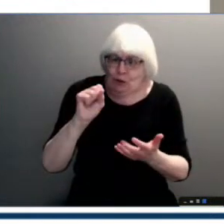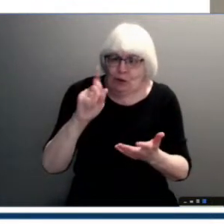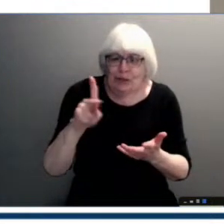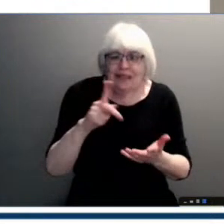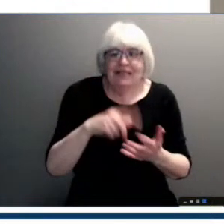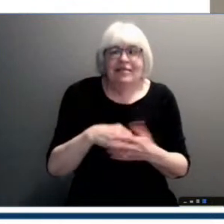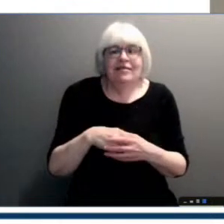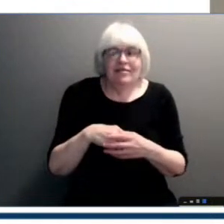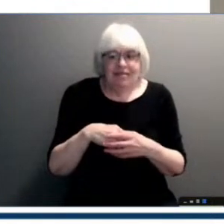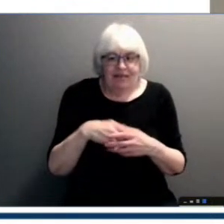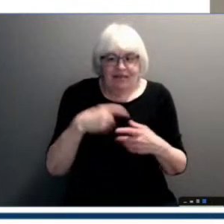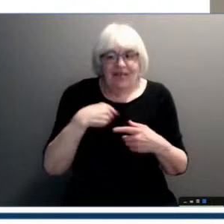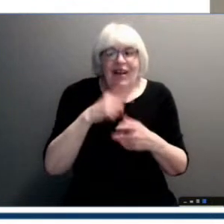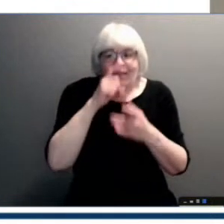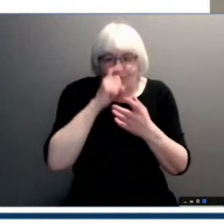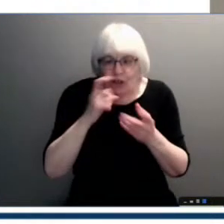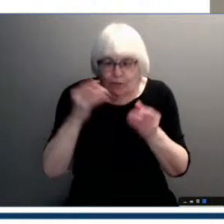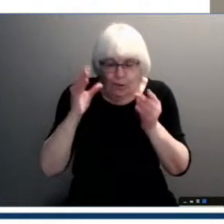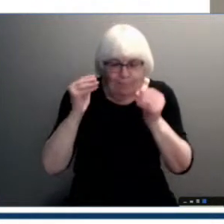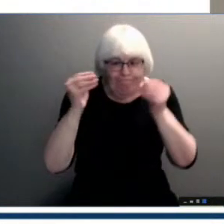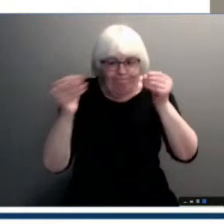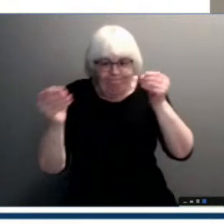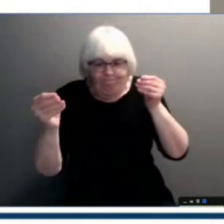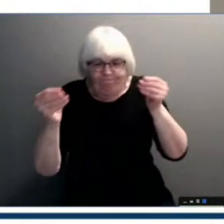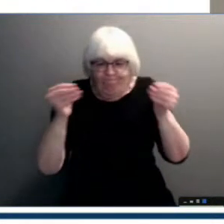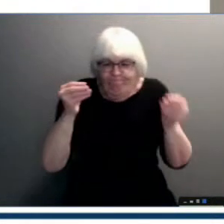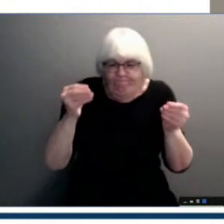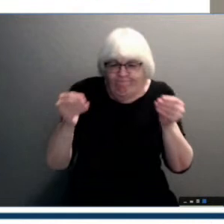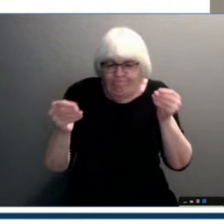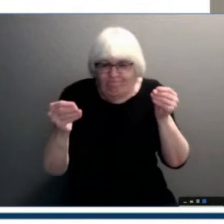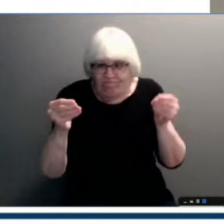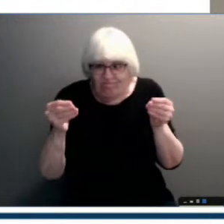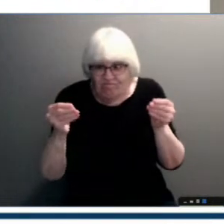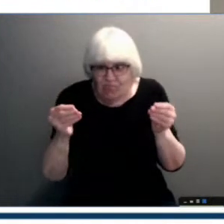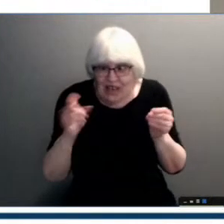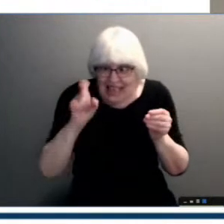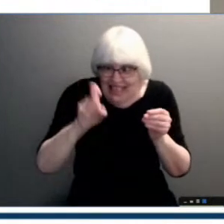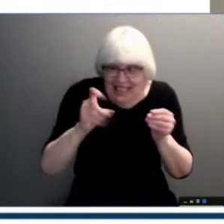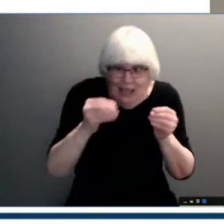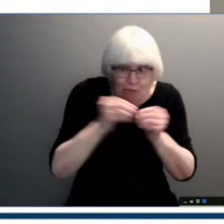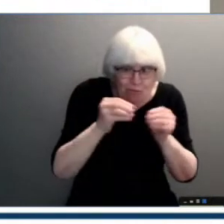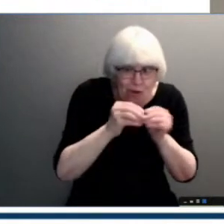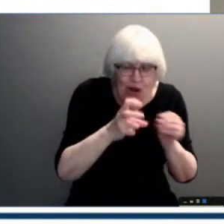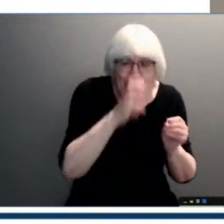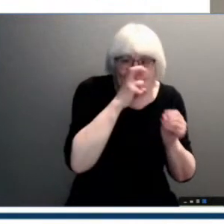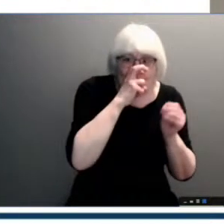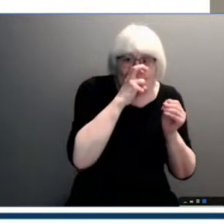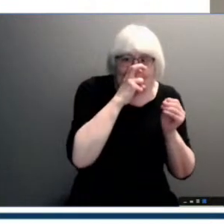as necessary. If we need to go further, or if it looks like we can loosen up, we will.